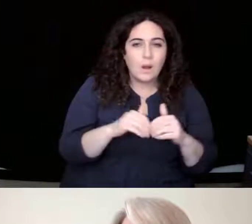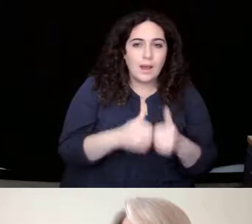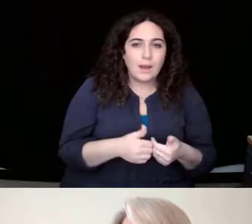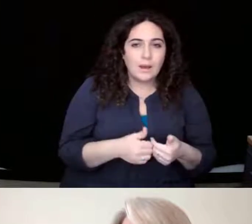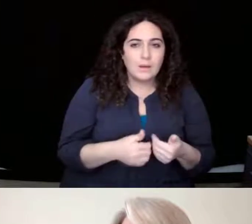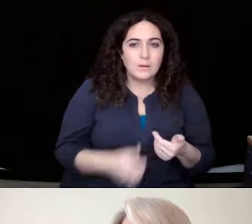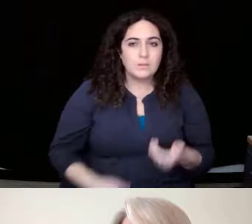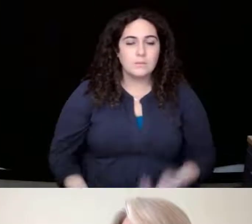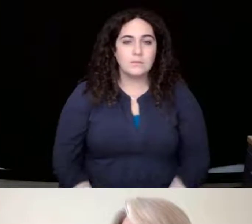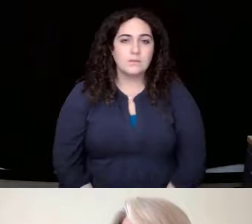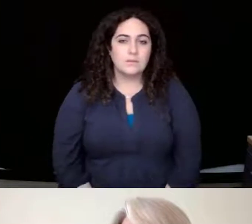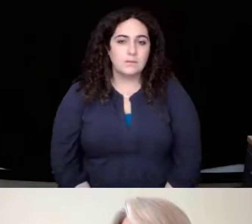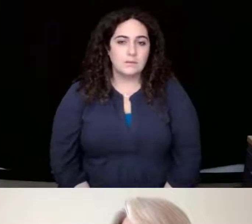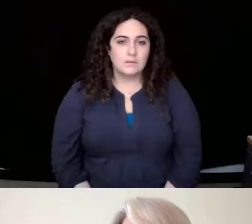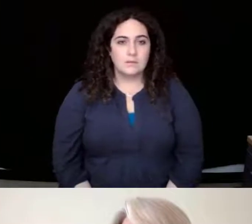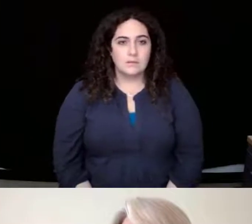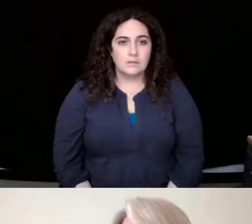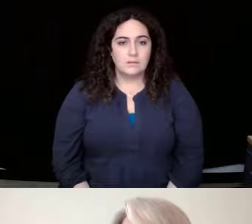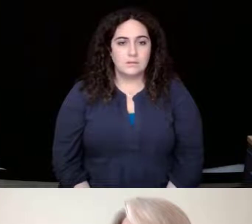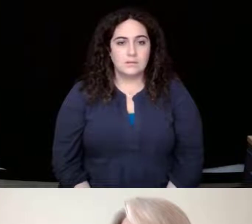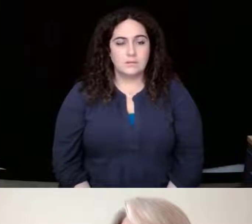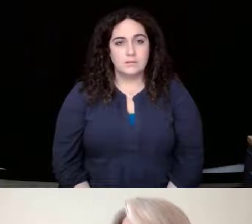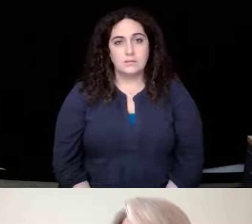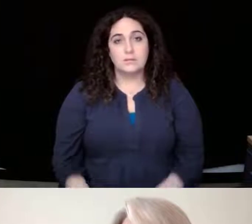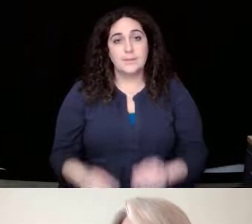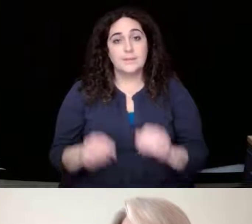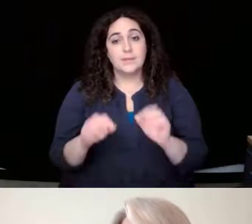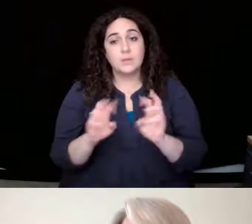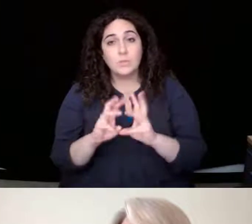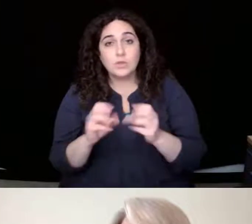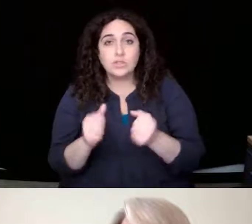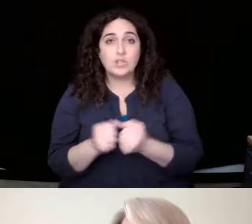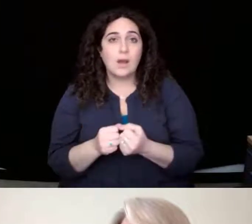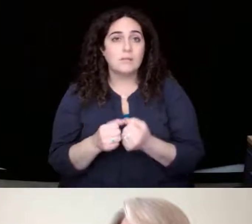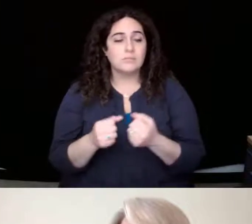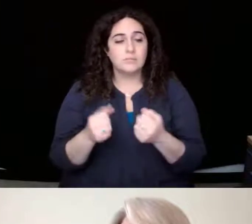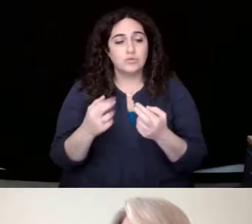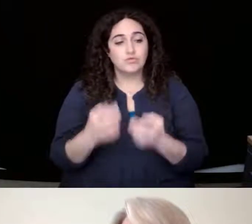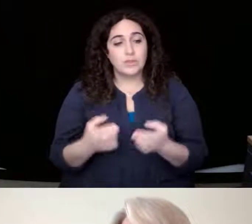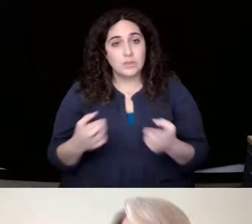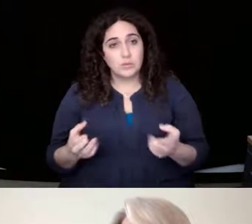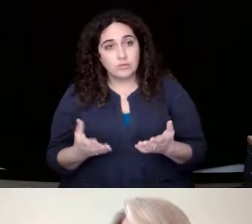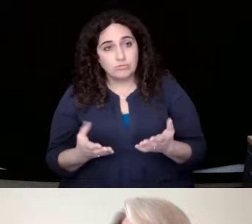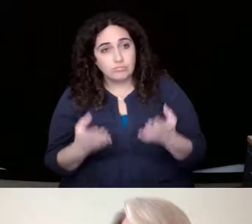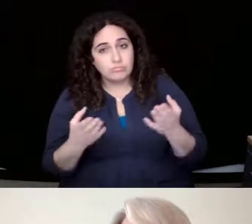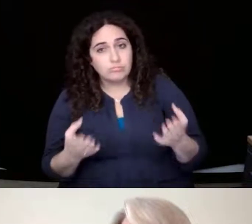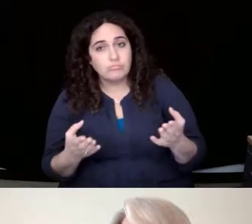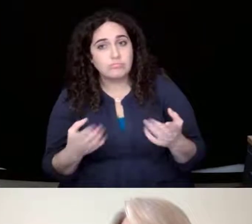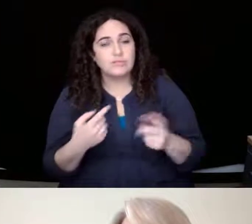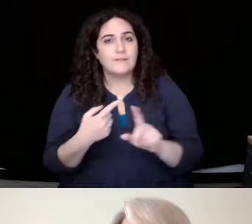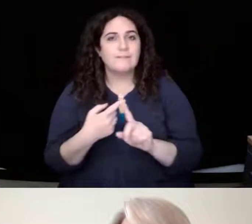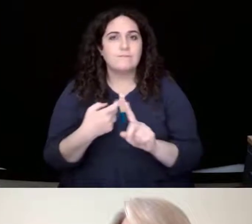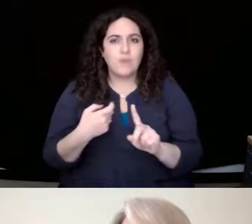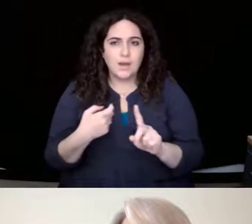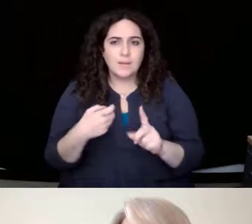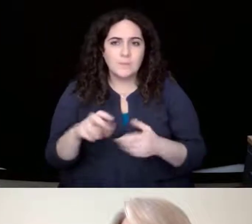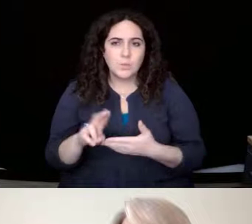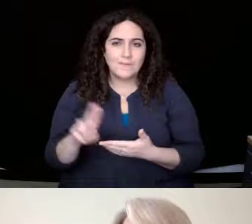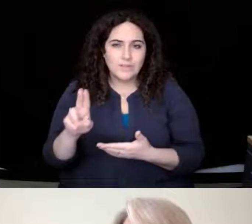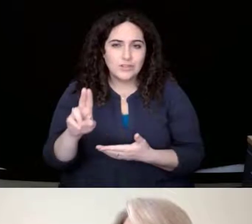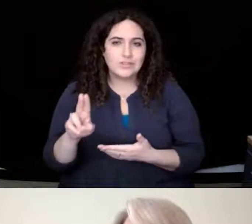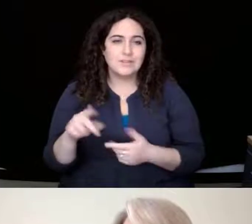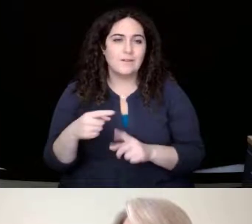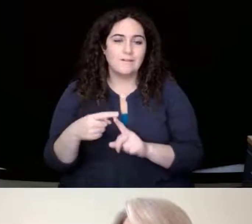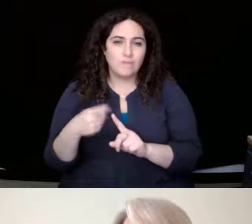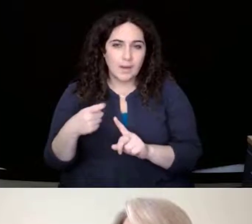were workshops or resources made available within the university that they're at or the institution that they're